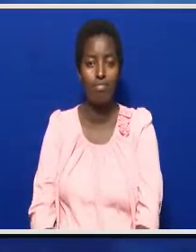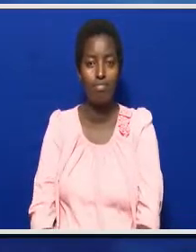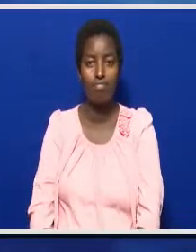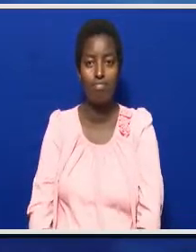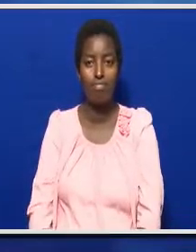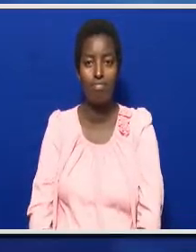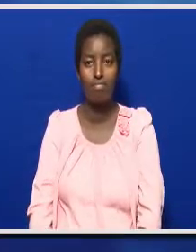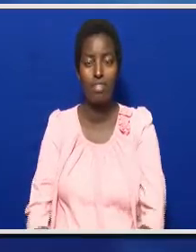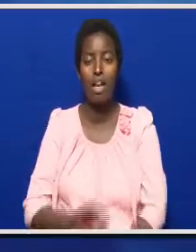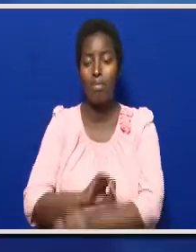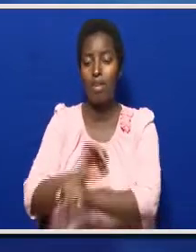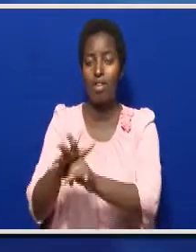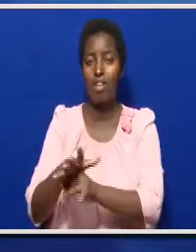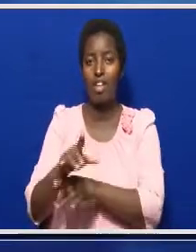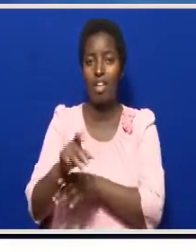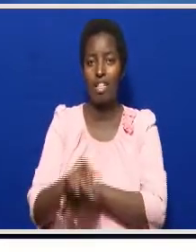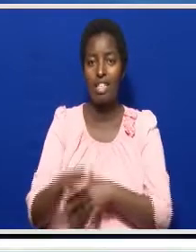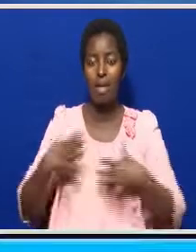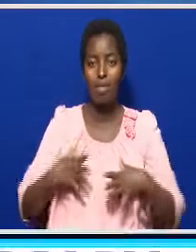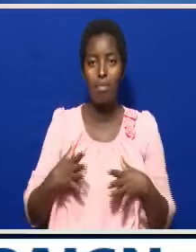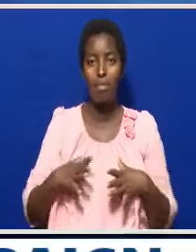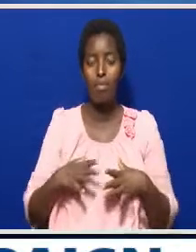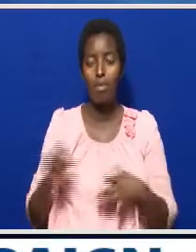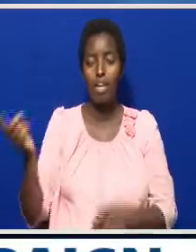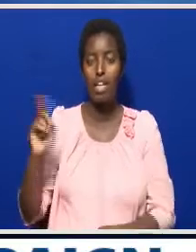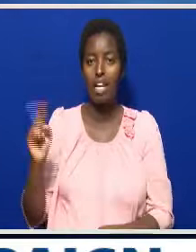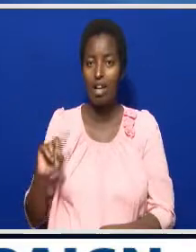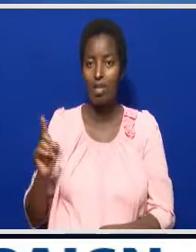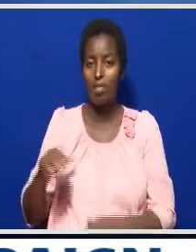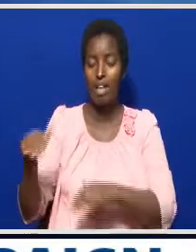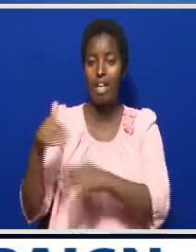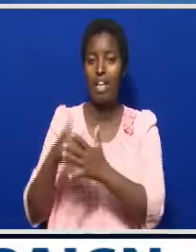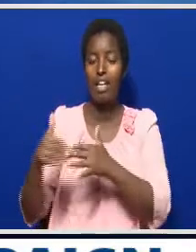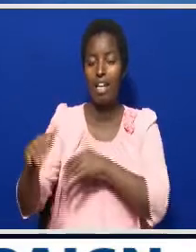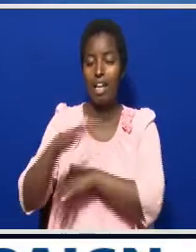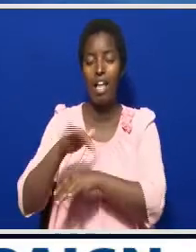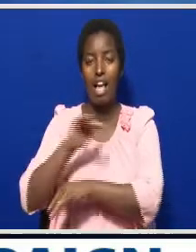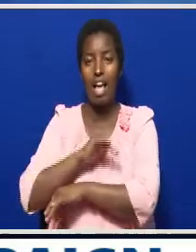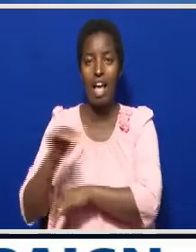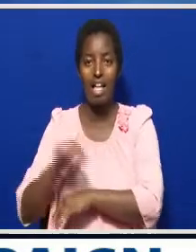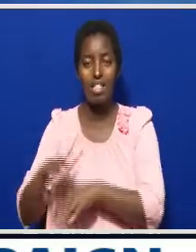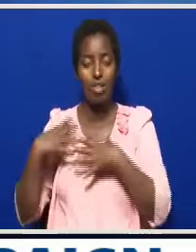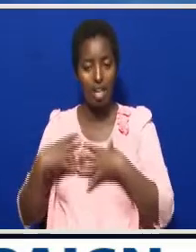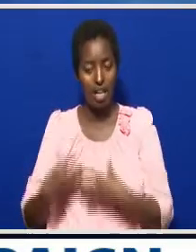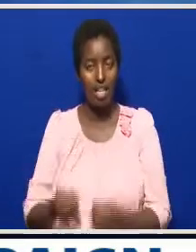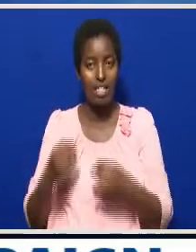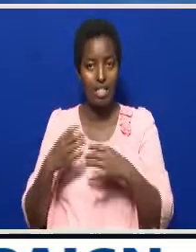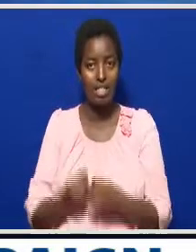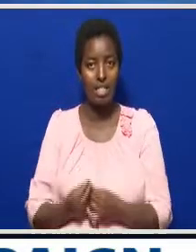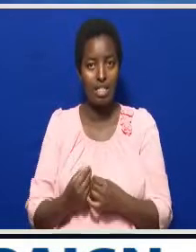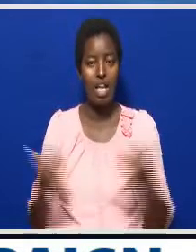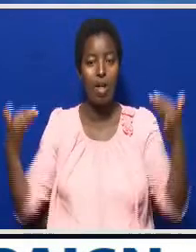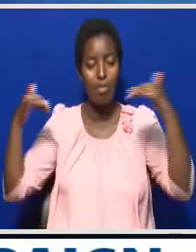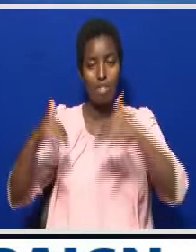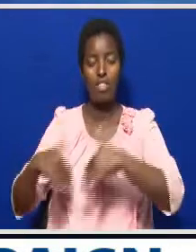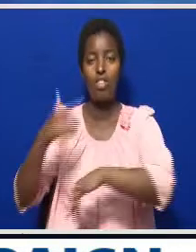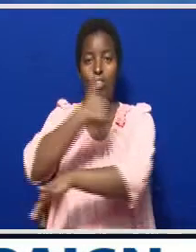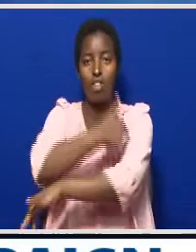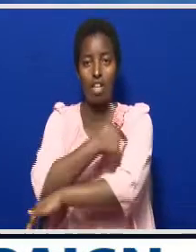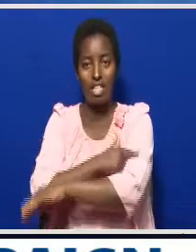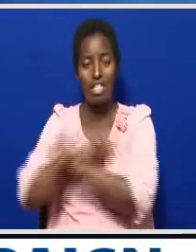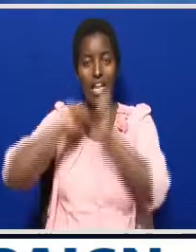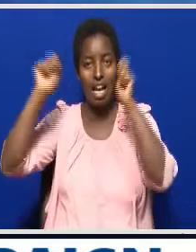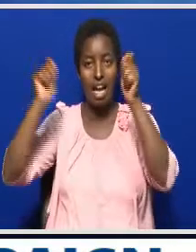All right, now on to COVID-19. As persons residing in Nairobi and its environs have been urged to embrace the uptake of the massive COVID-19